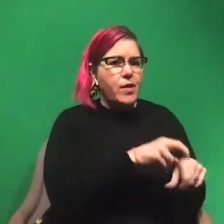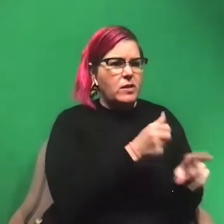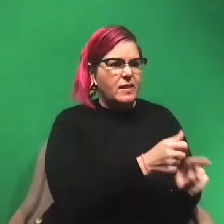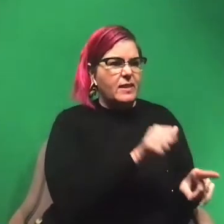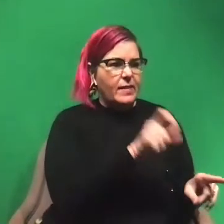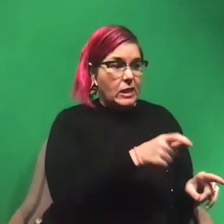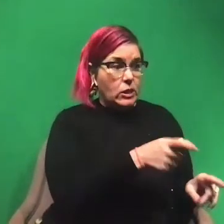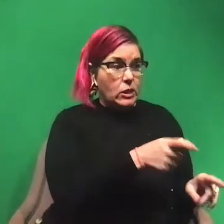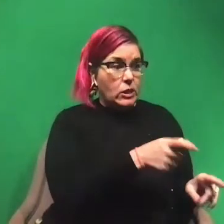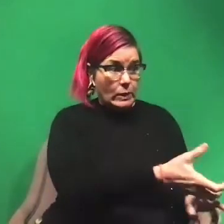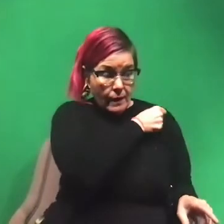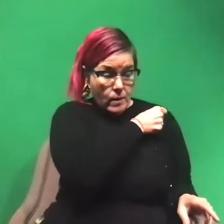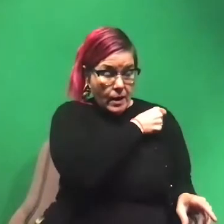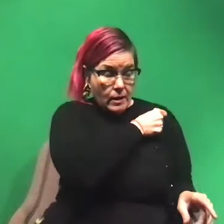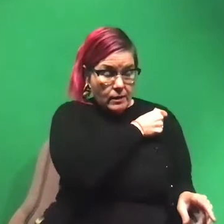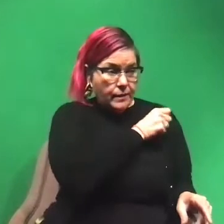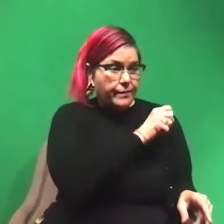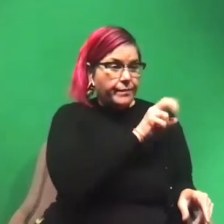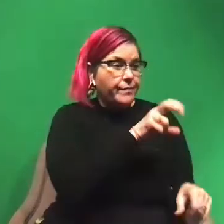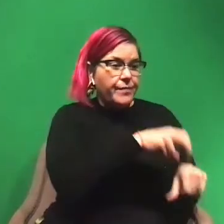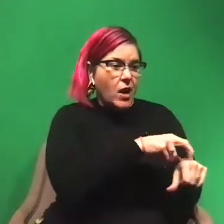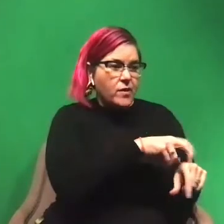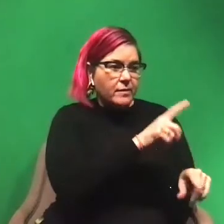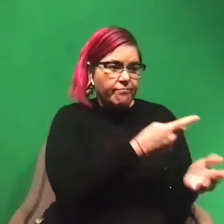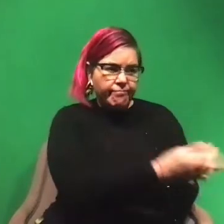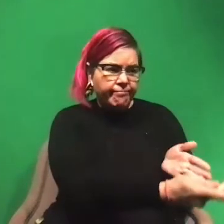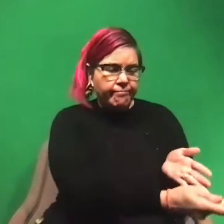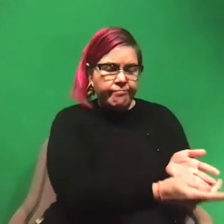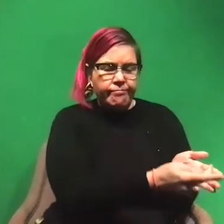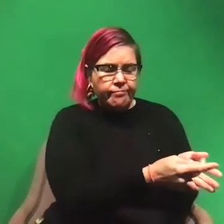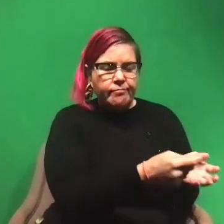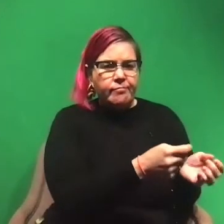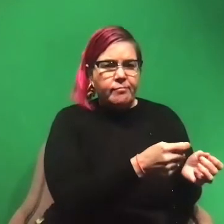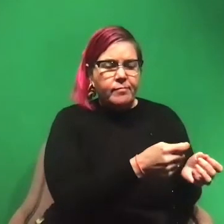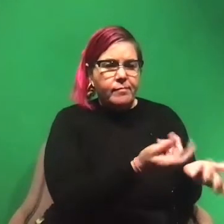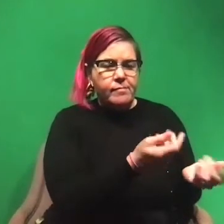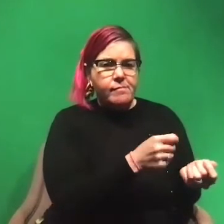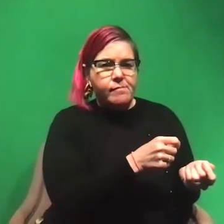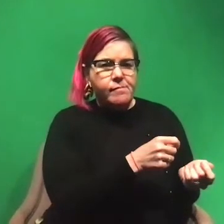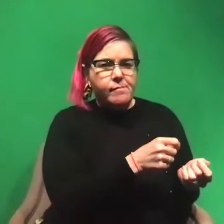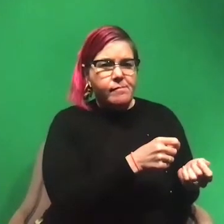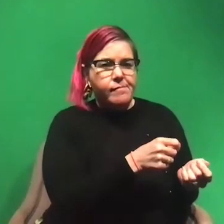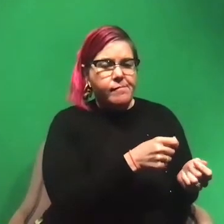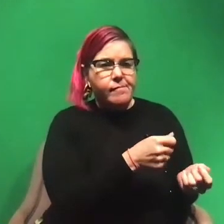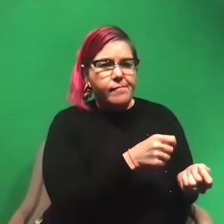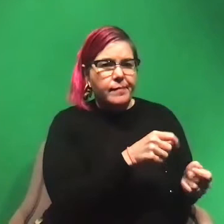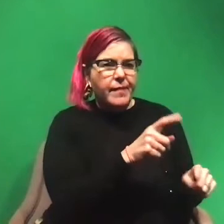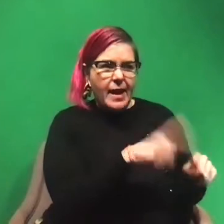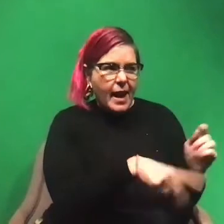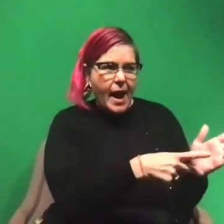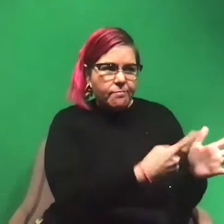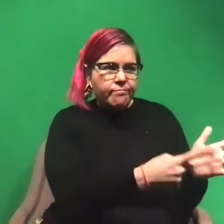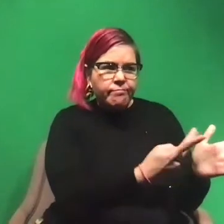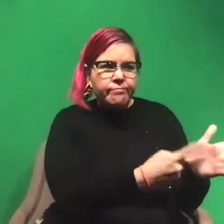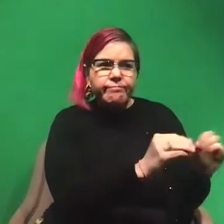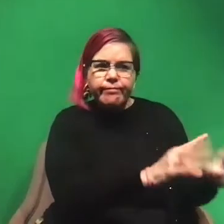away, it just renders them and hampers them in a way that they cannot continue the replication